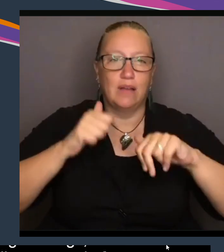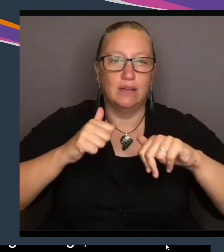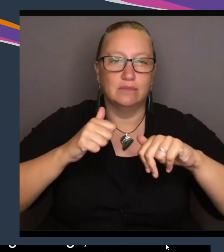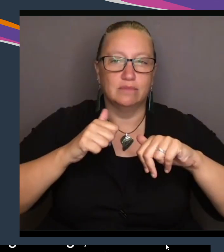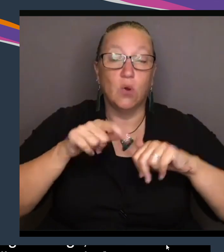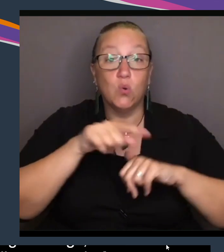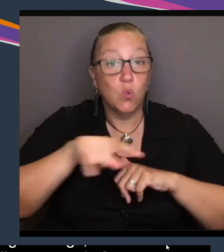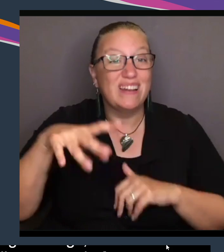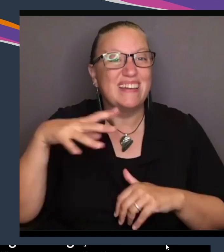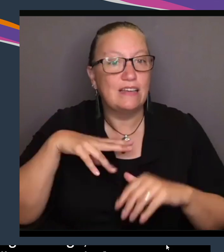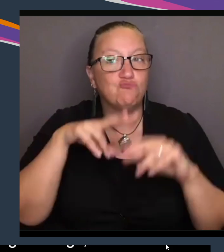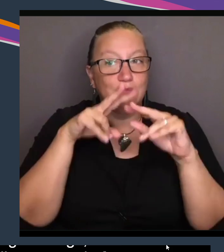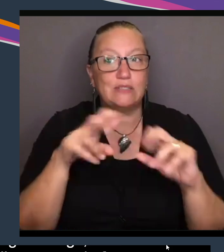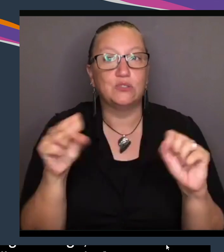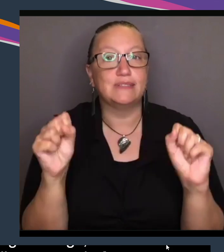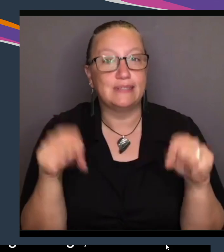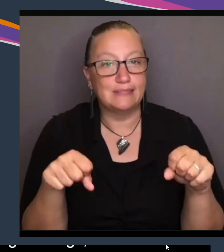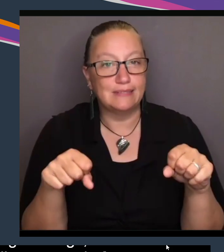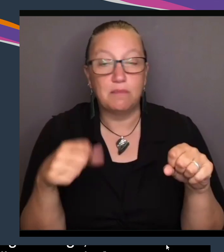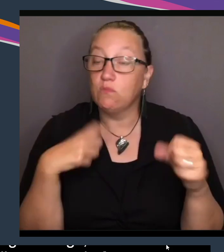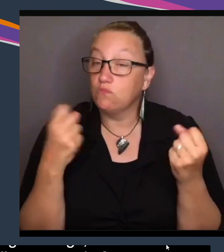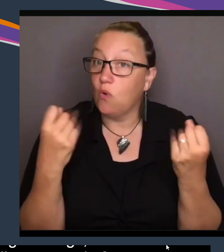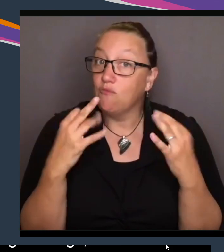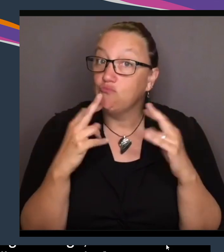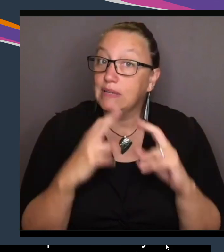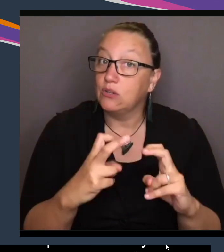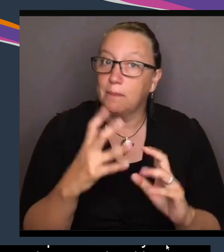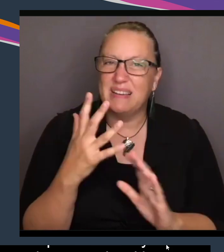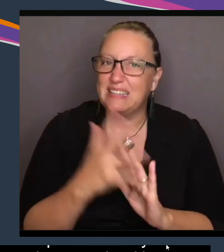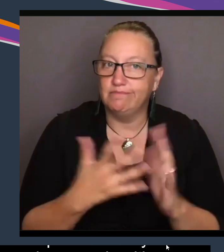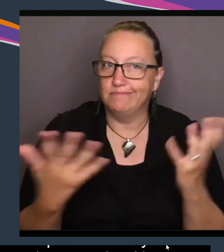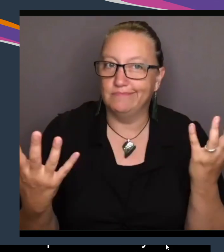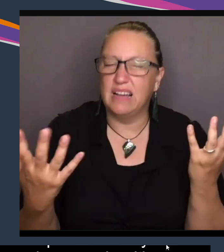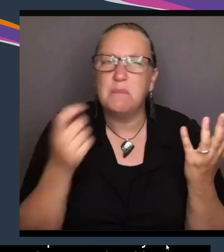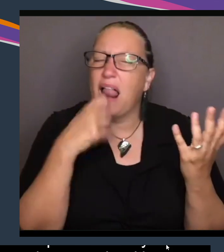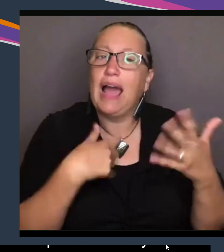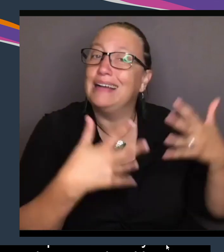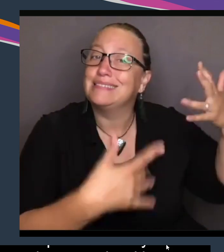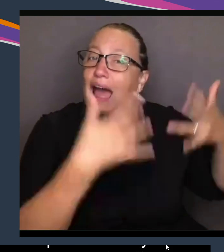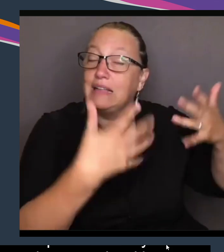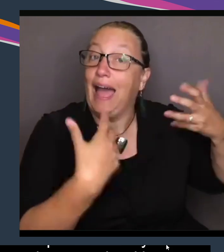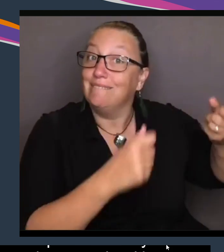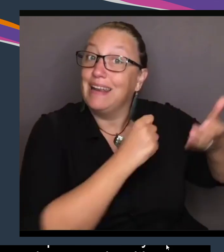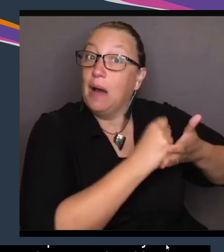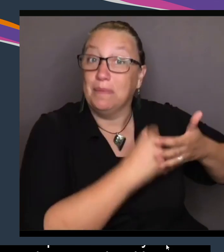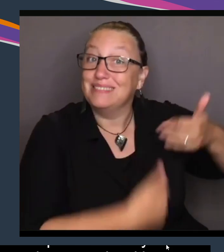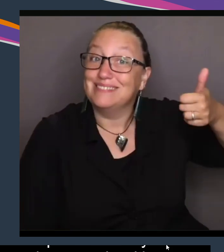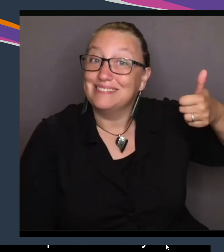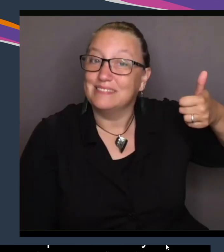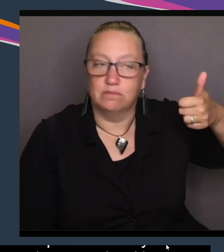need, because if you don't have that, you don't have. It's like having stats, eh?